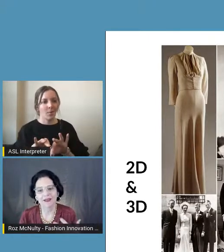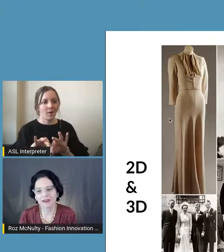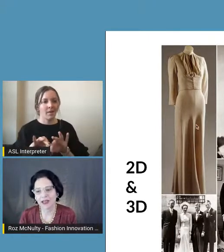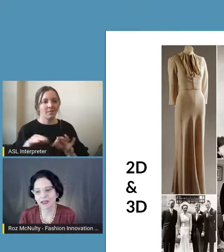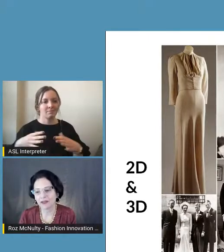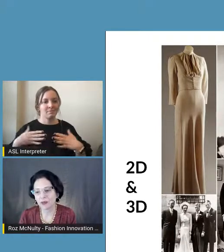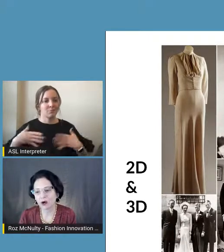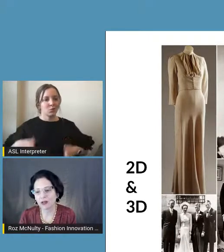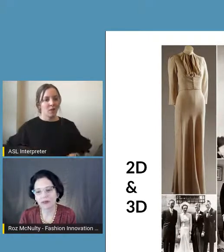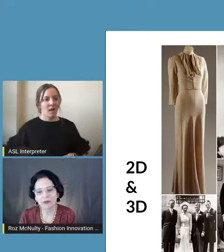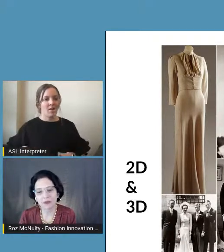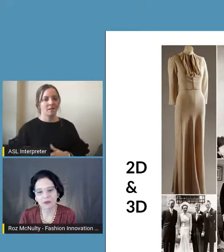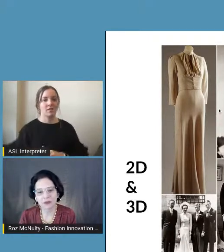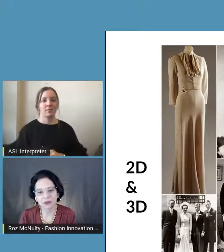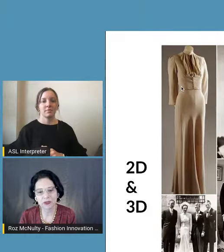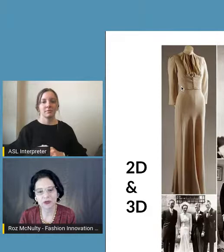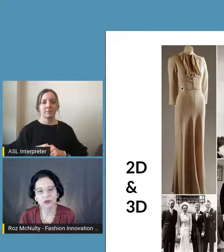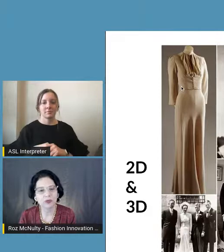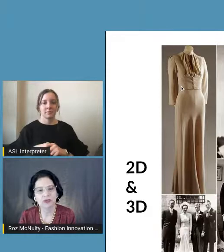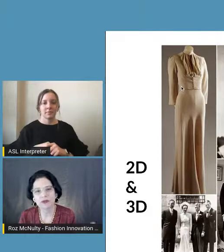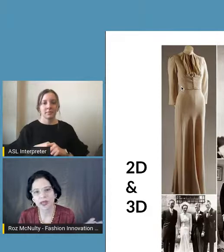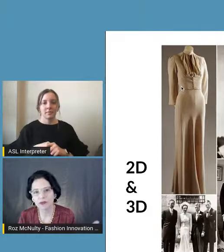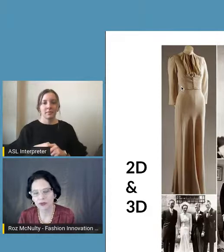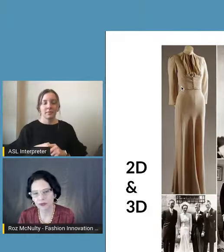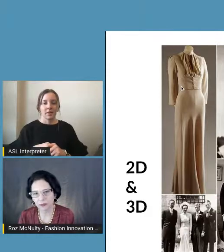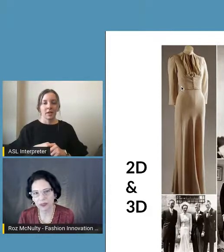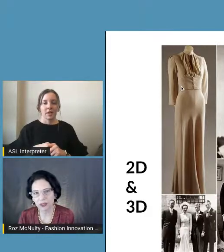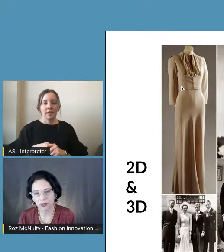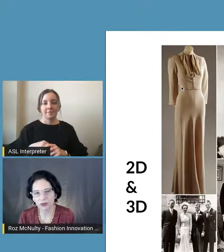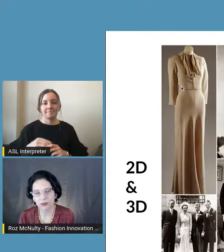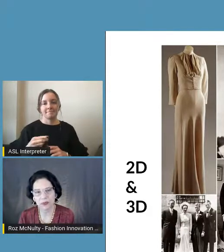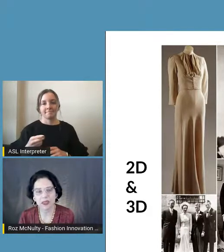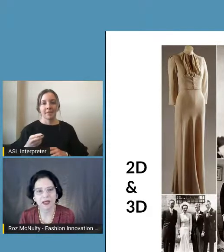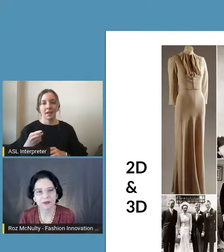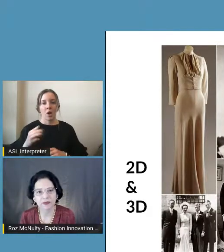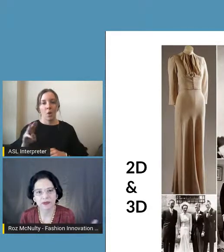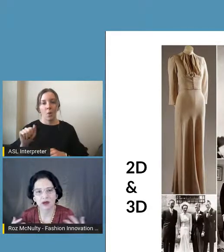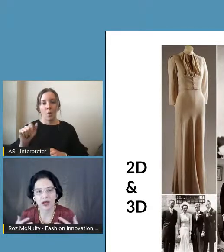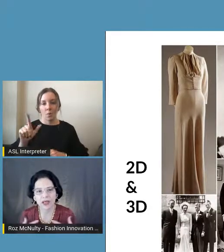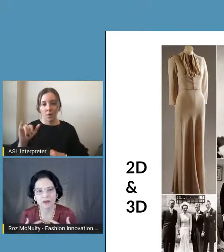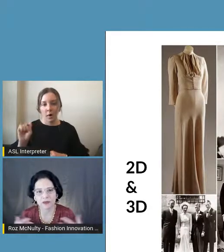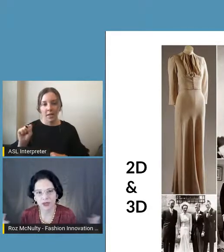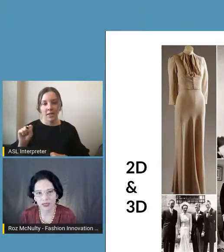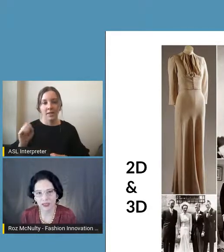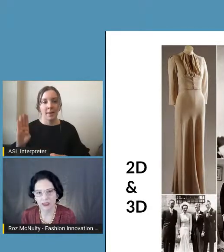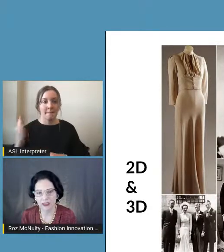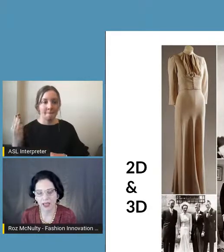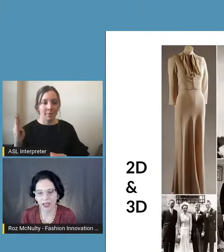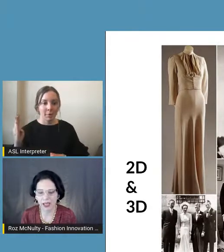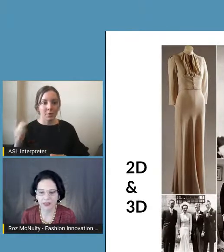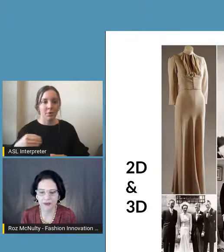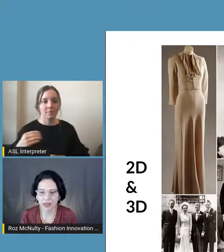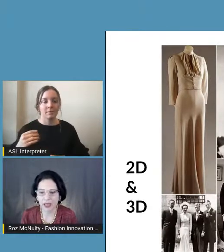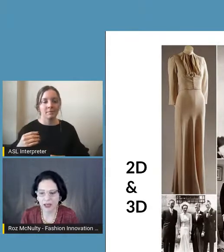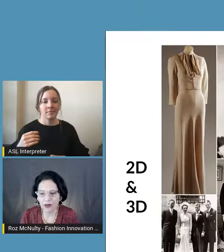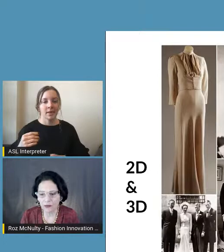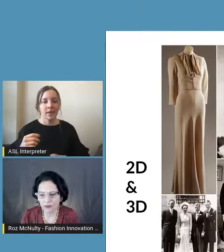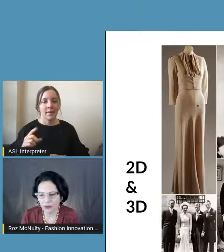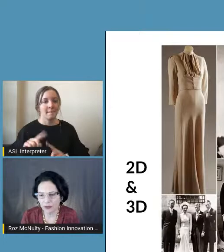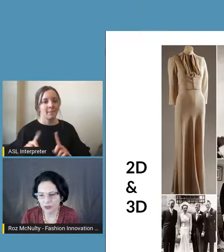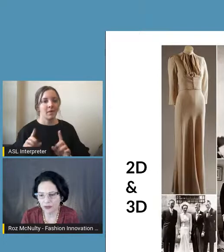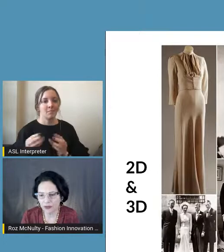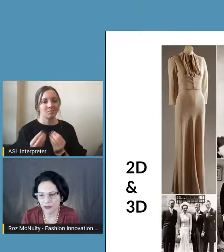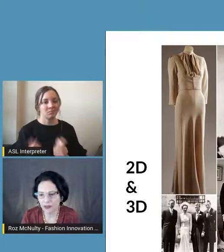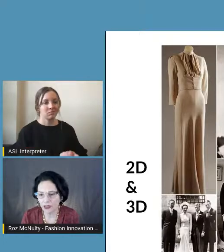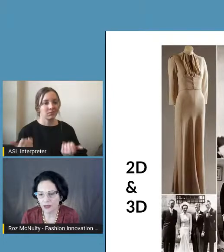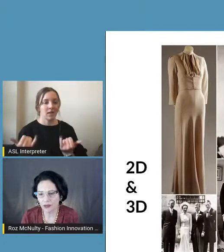It is done in the Wallace Simpson blue, which has now disappeared because the dye has faded. And for